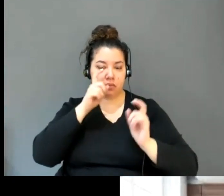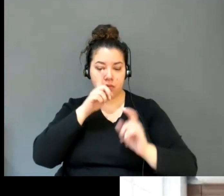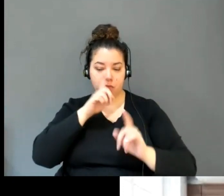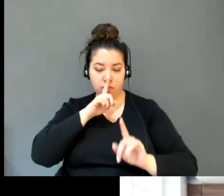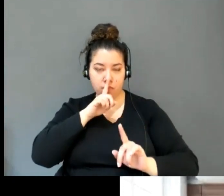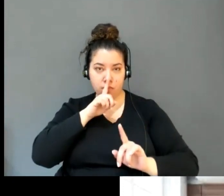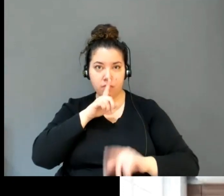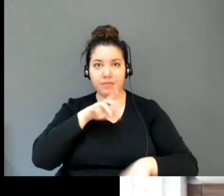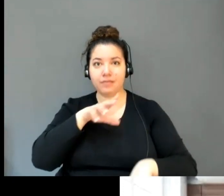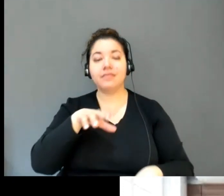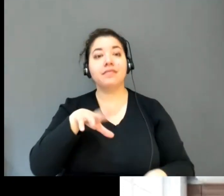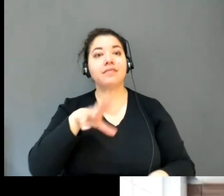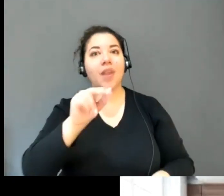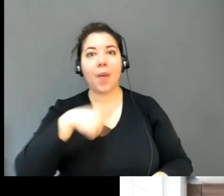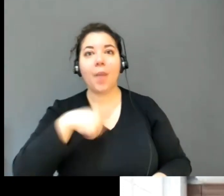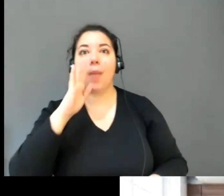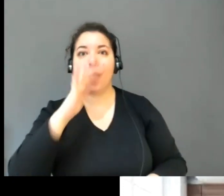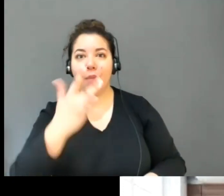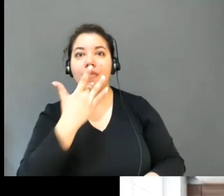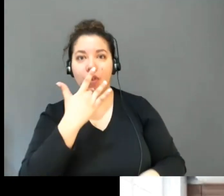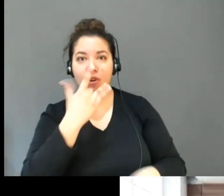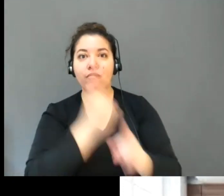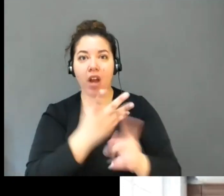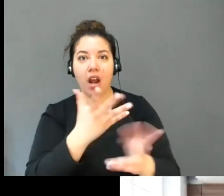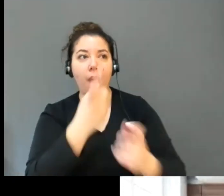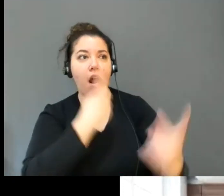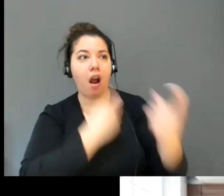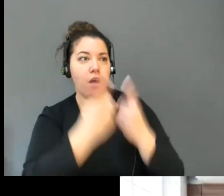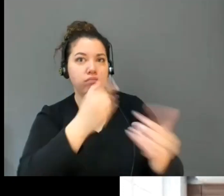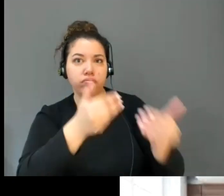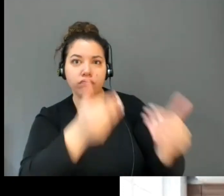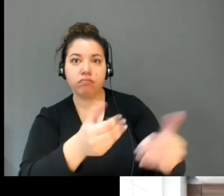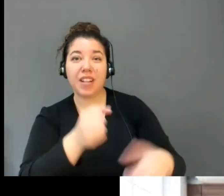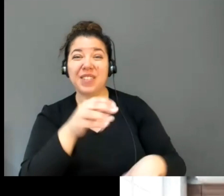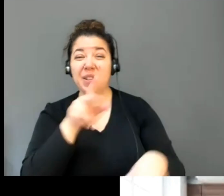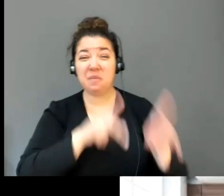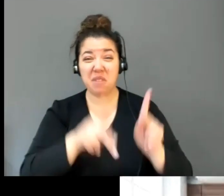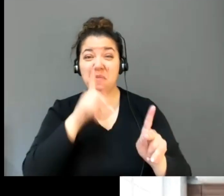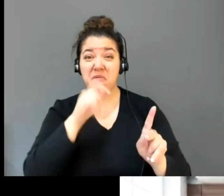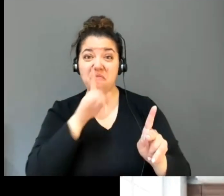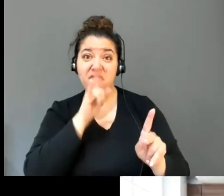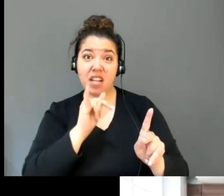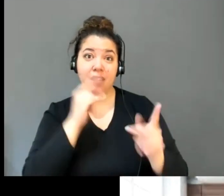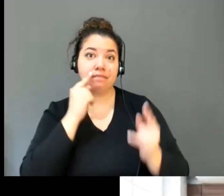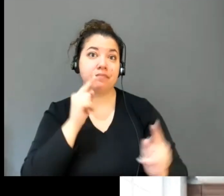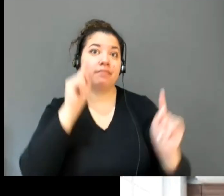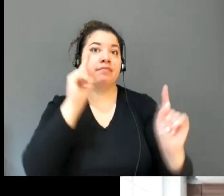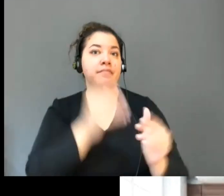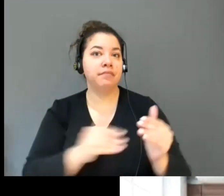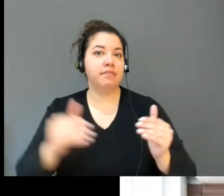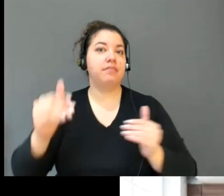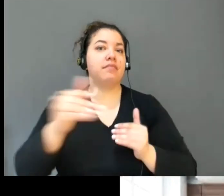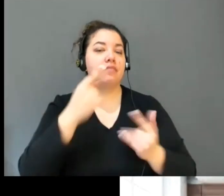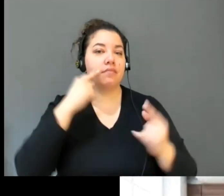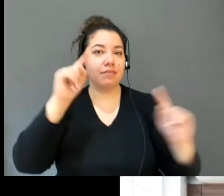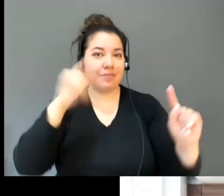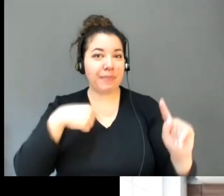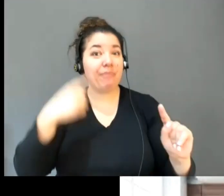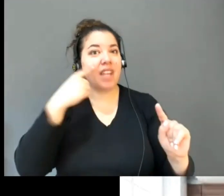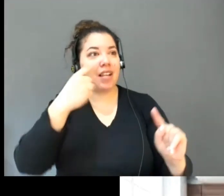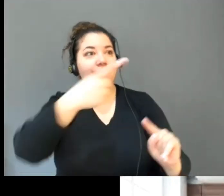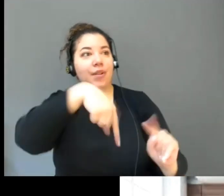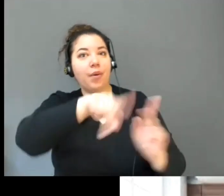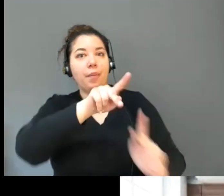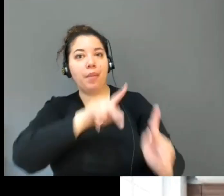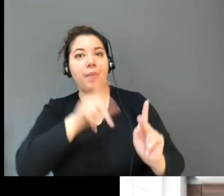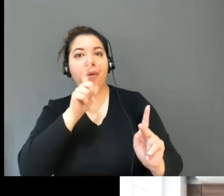would I prefer it, but I'll tell you that the folks who sort of get ahead in life, I think those are the people who